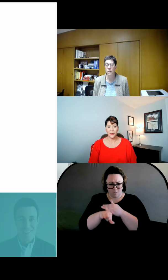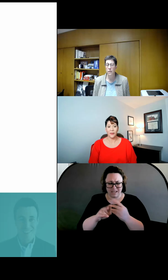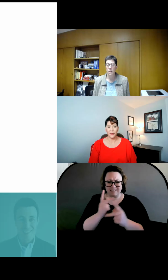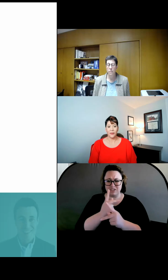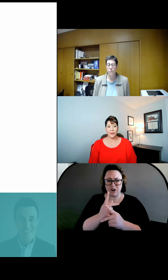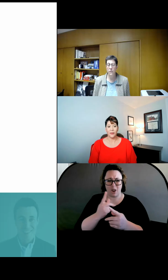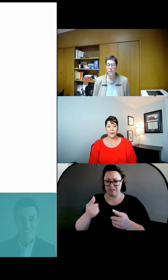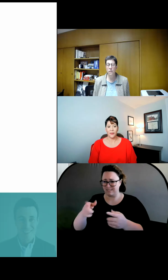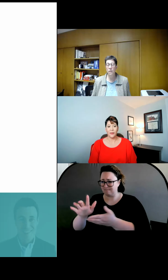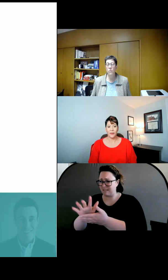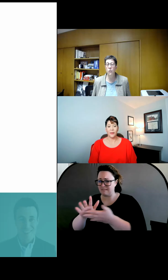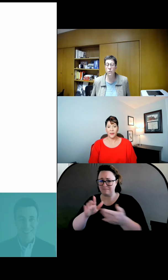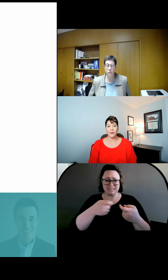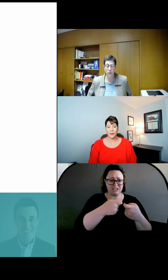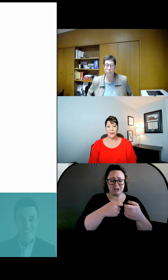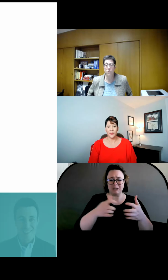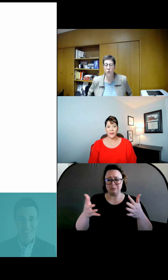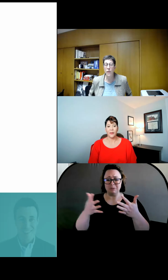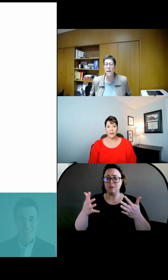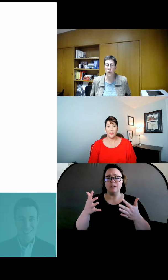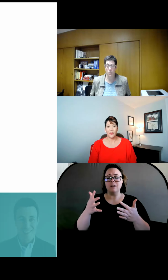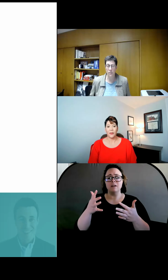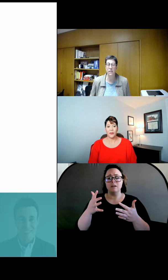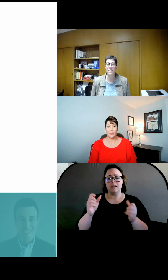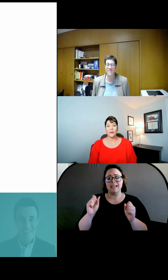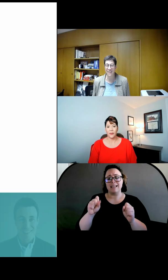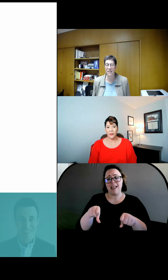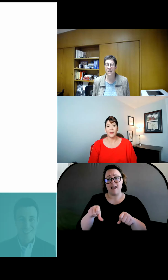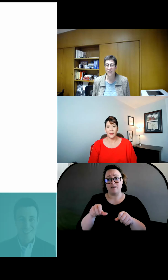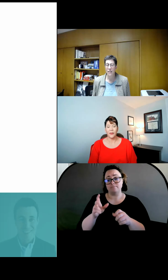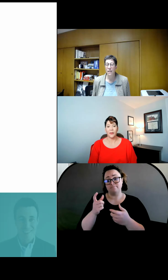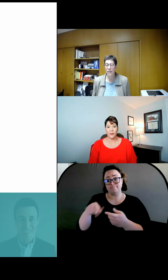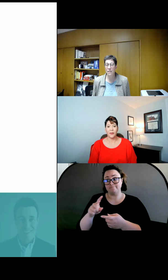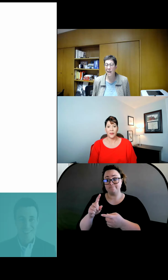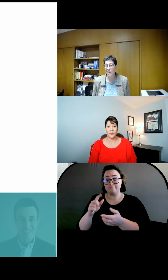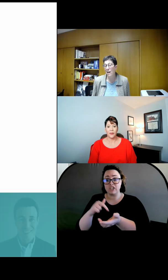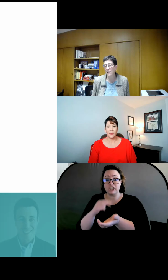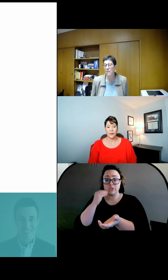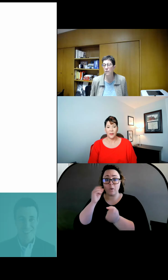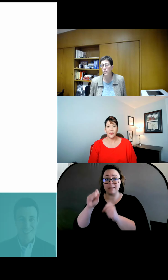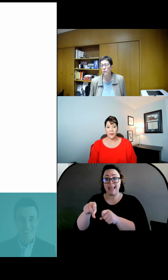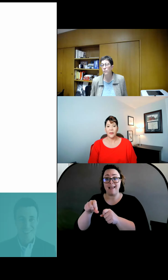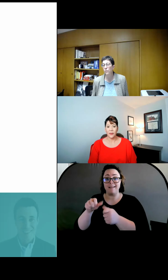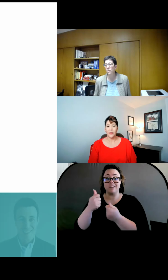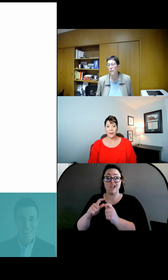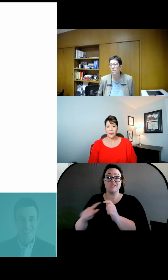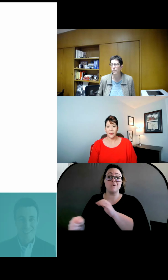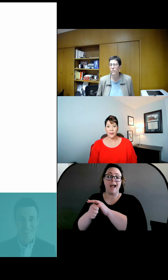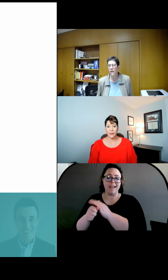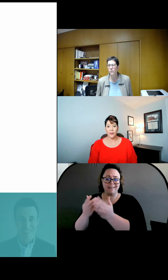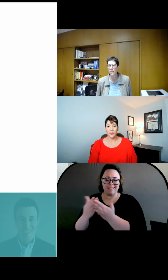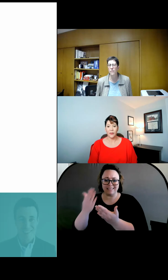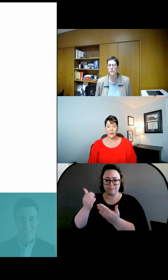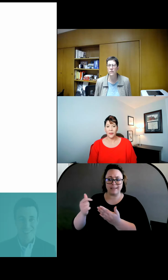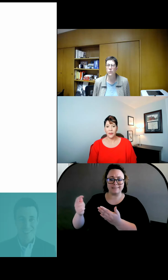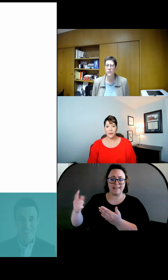and can be used for bad purposes and to hide stuff too.